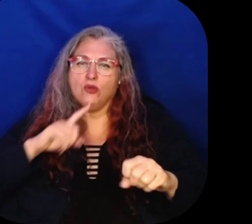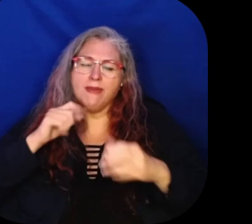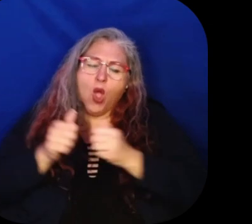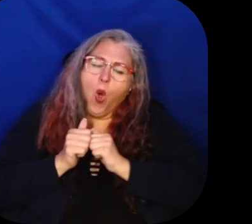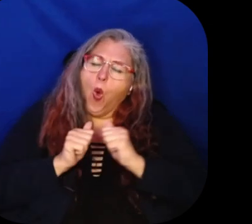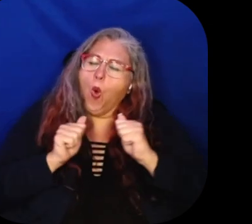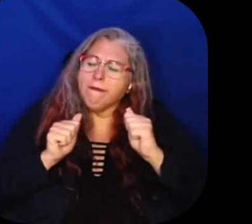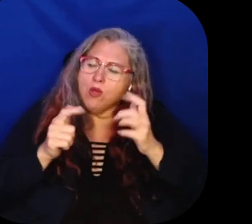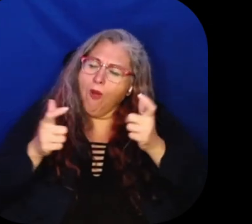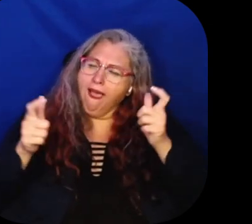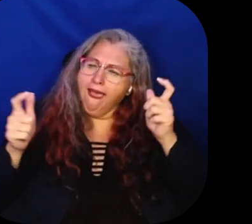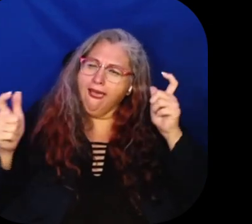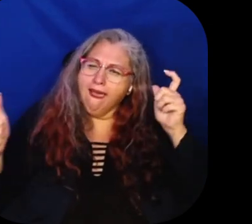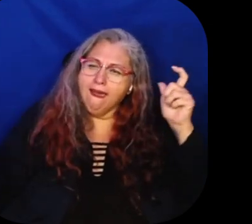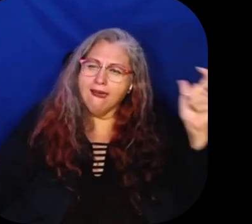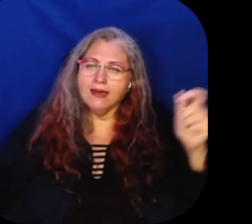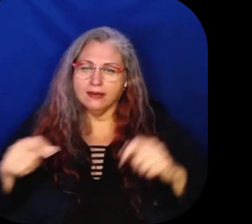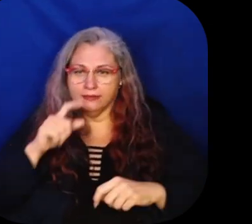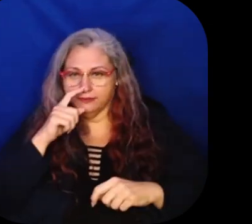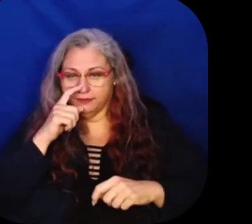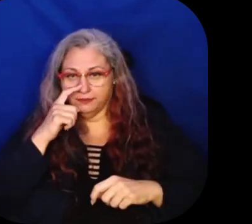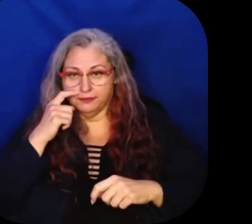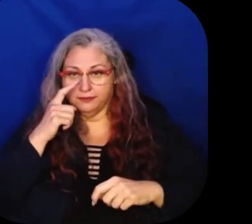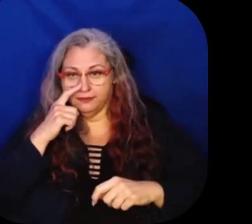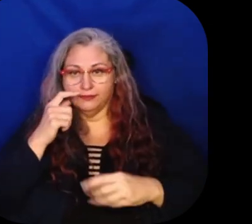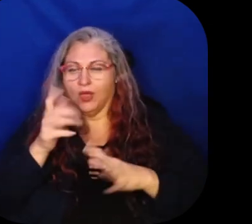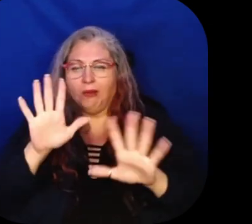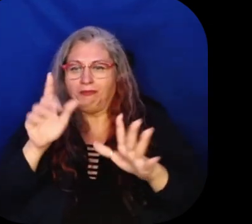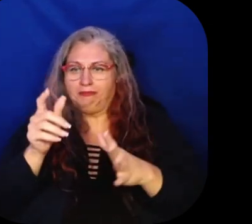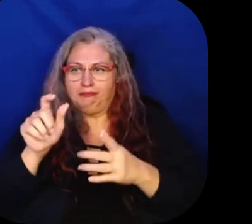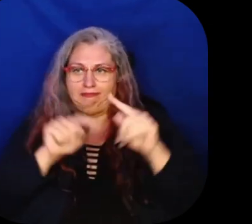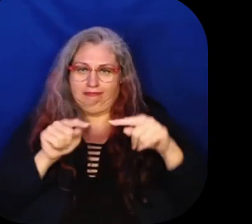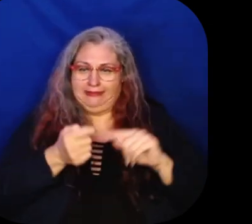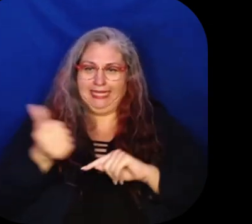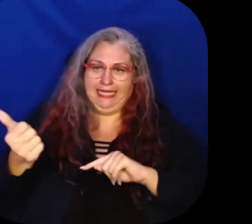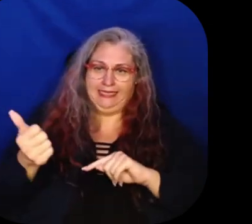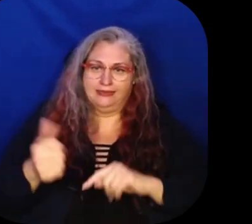Fuck. Delete that.